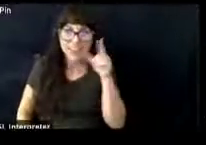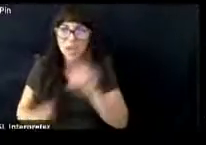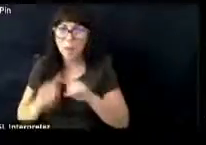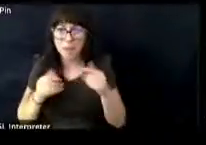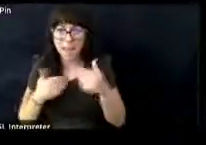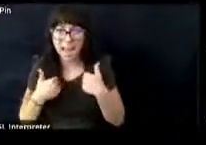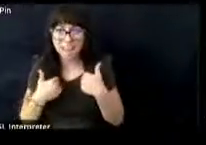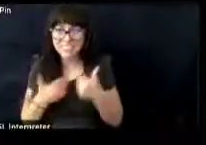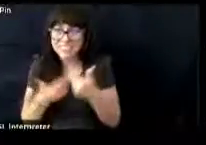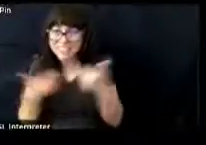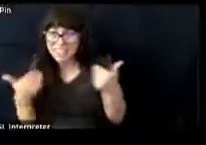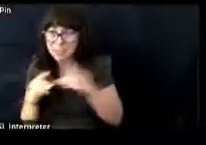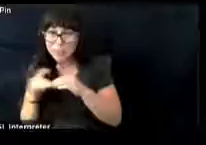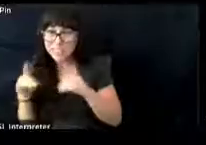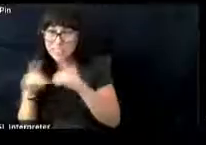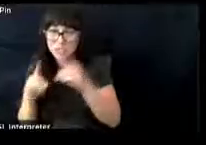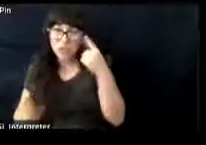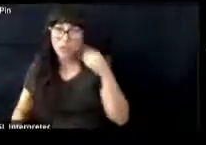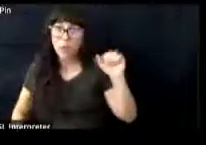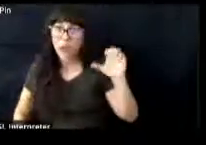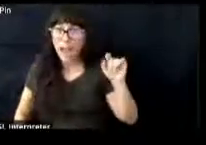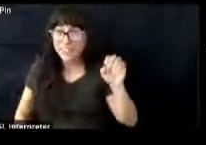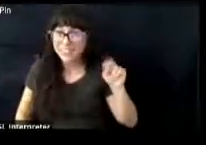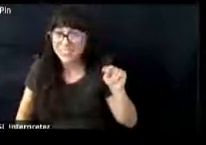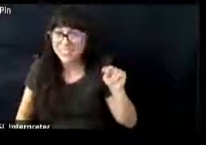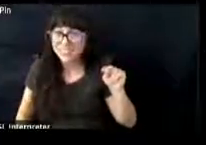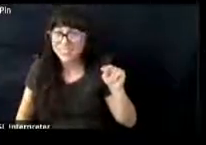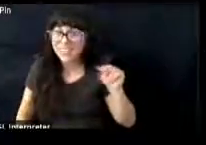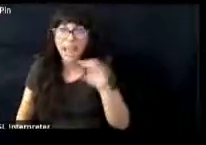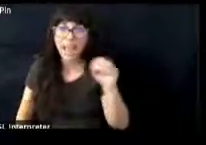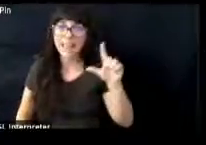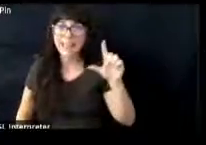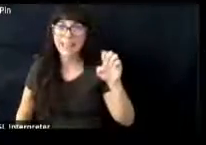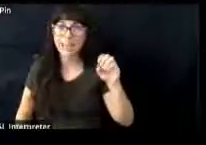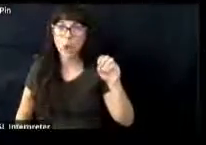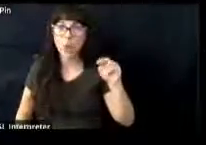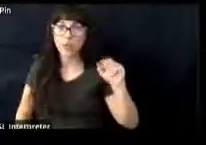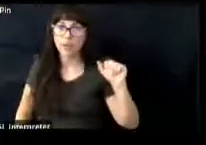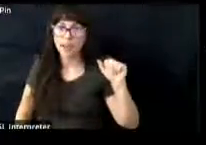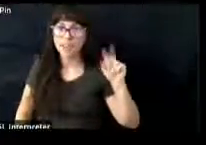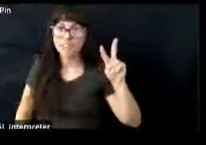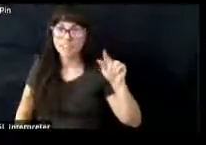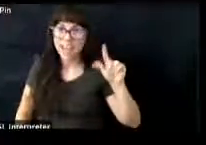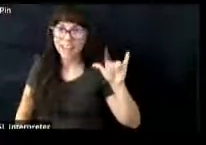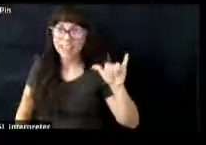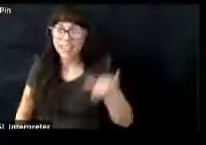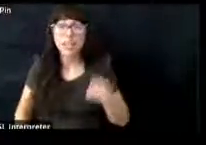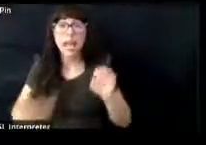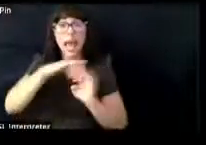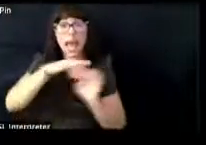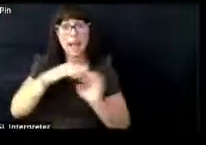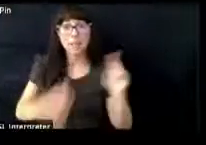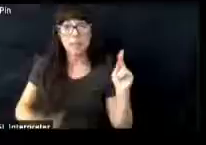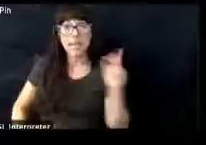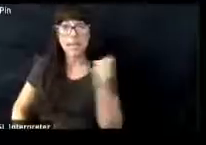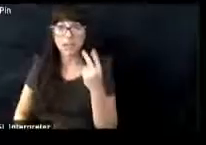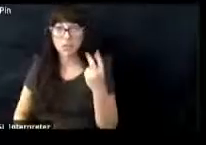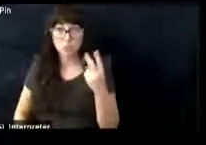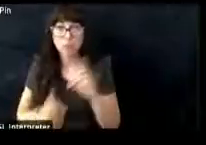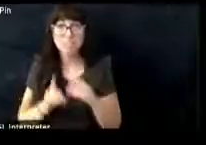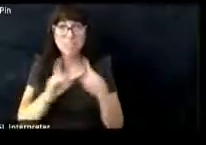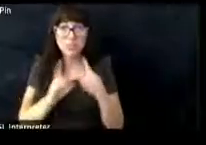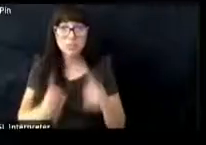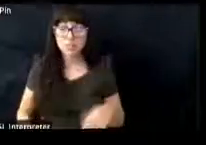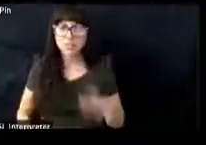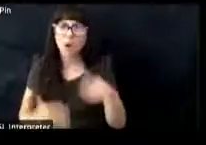separate districts for Acton and Leona Valley. We have elementary K-12 districts.